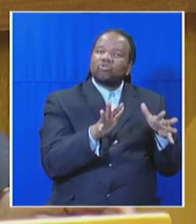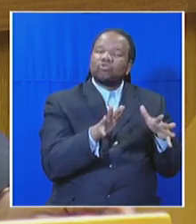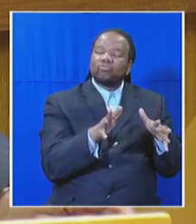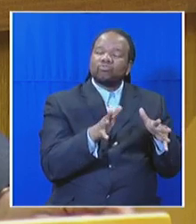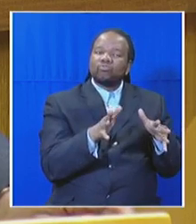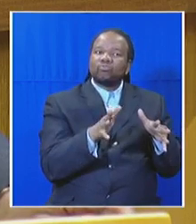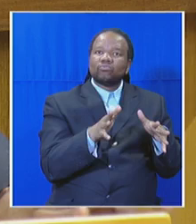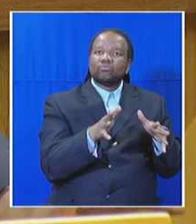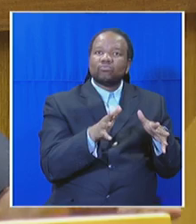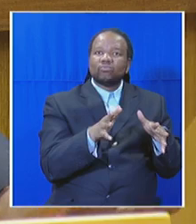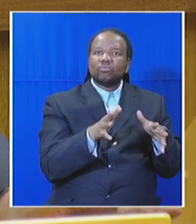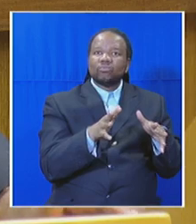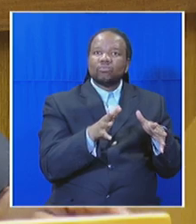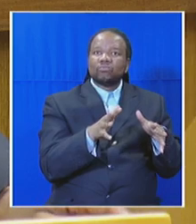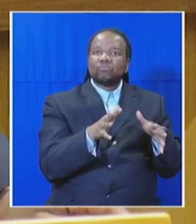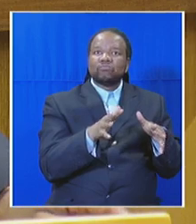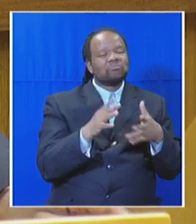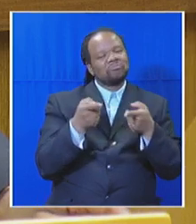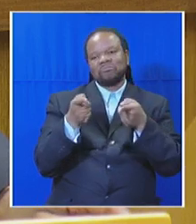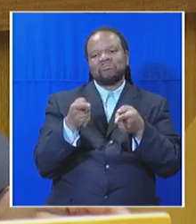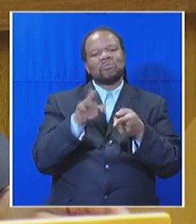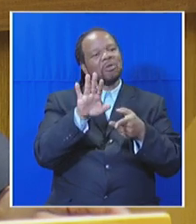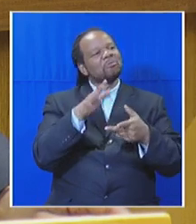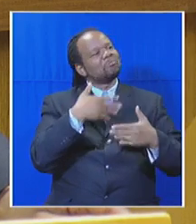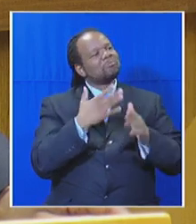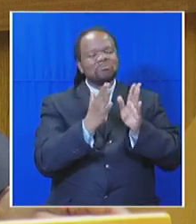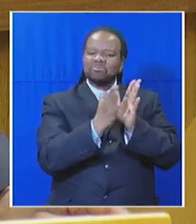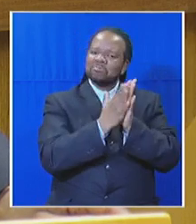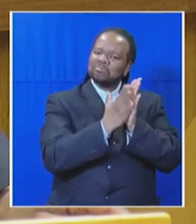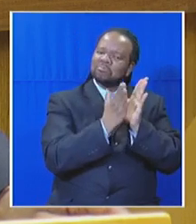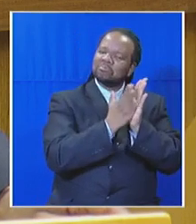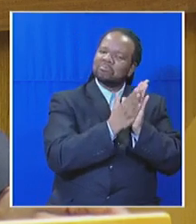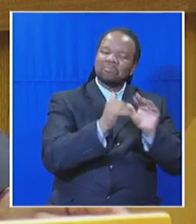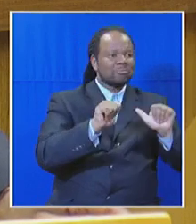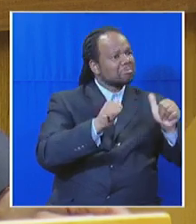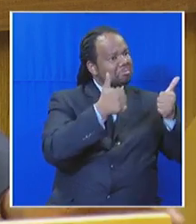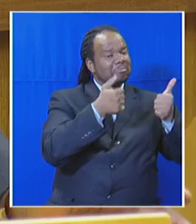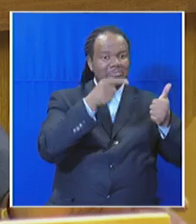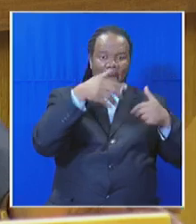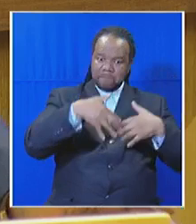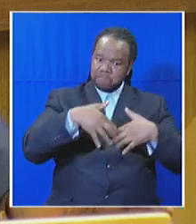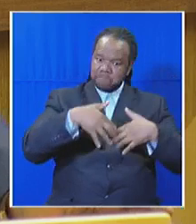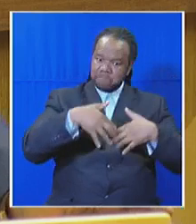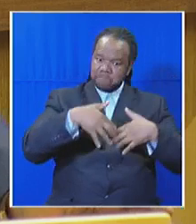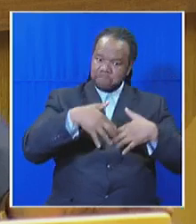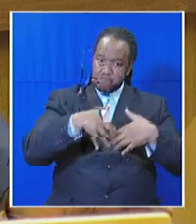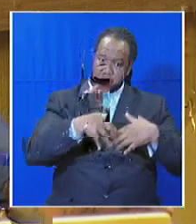received the BRICS Bank very well. They see it as an important additional